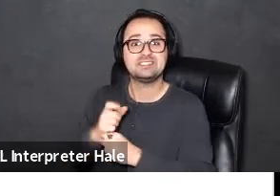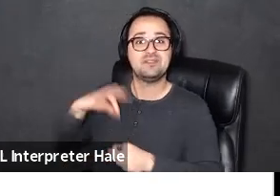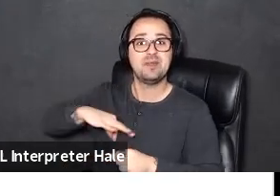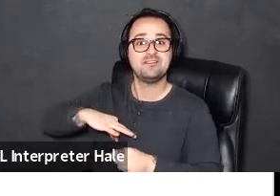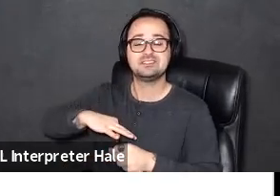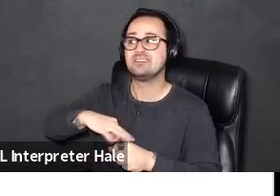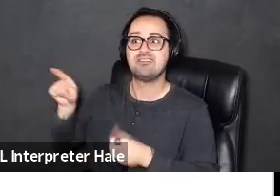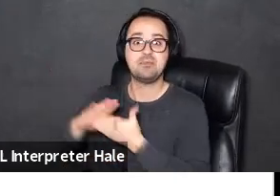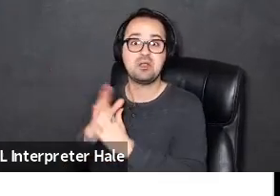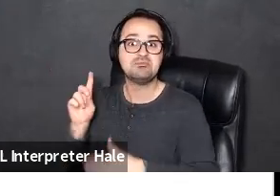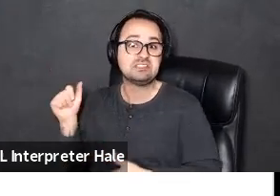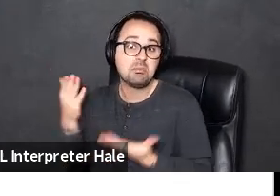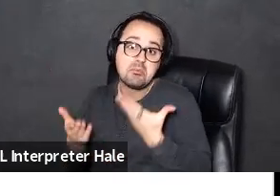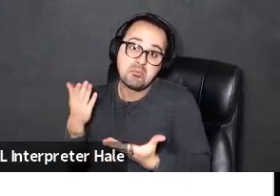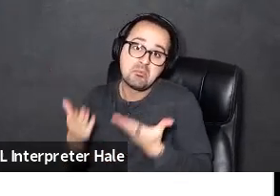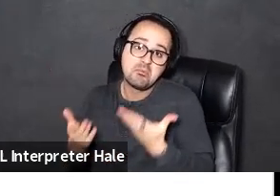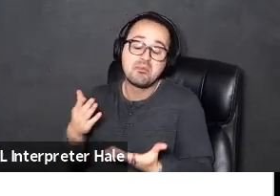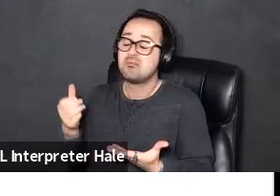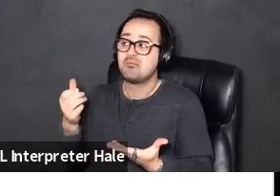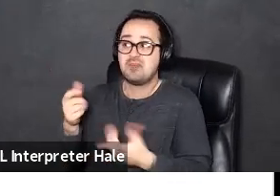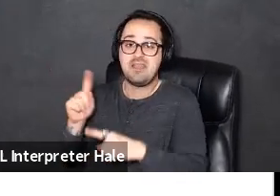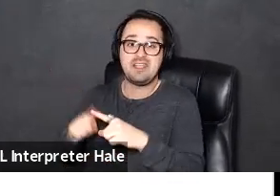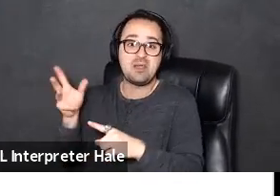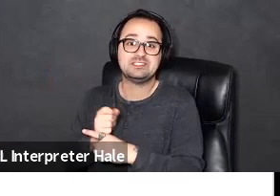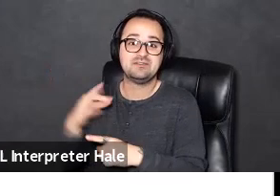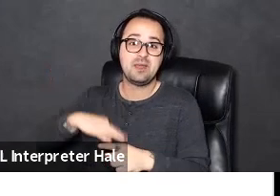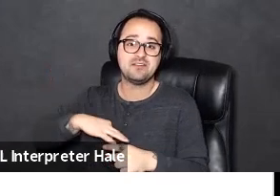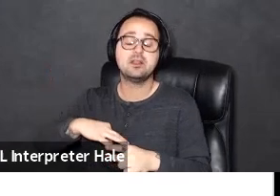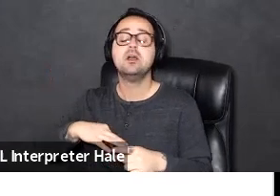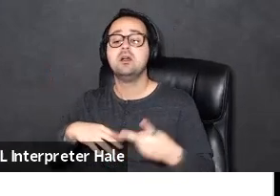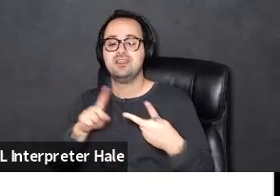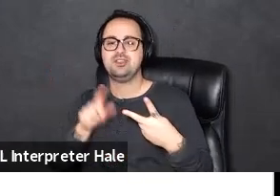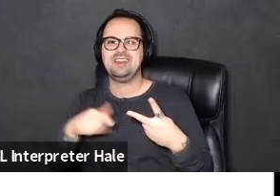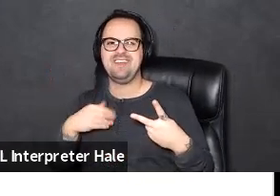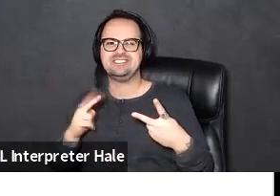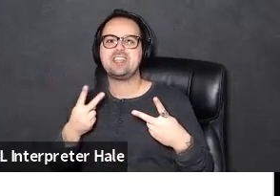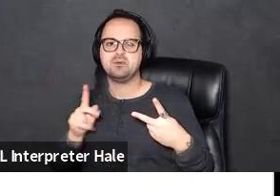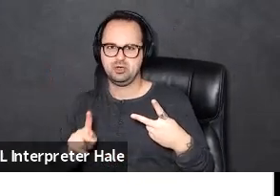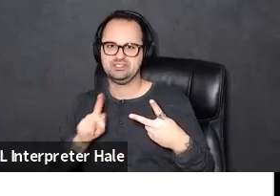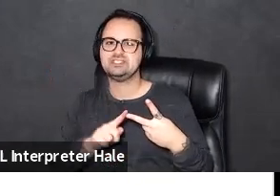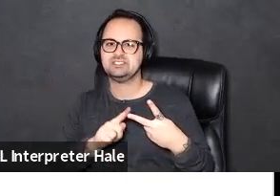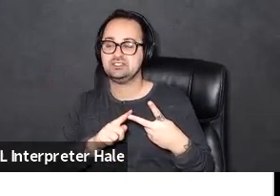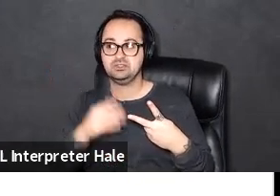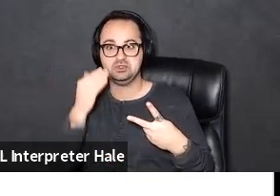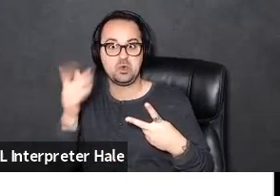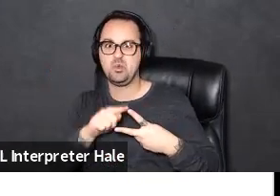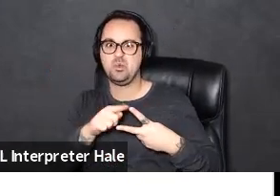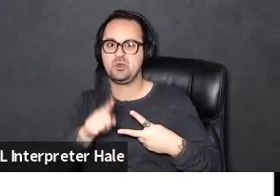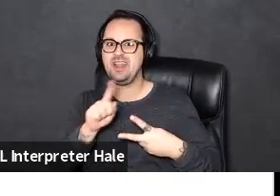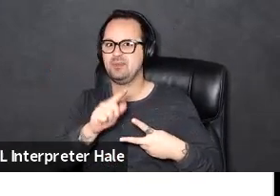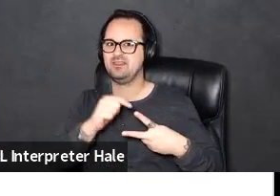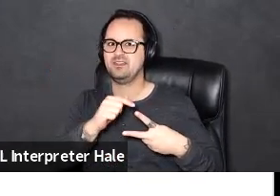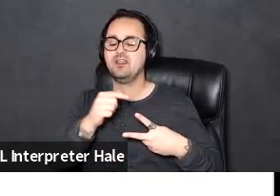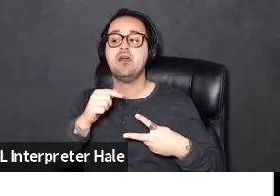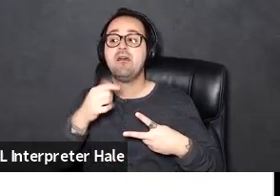they become disabled and can no longer receive the benefit. So you want to have a contingent beneficiary because you don't want those benefits